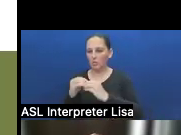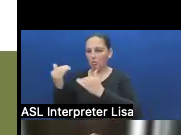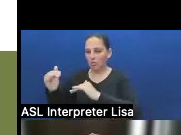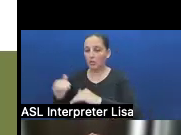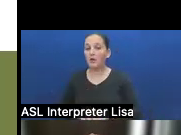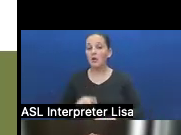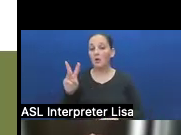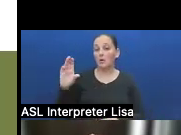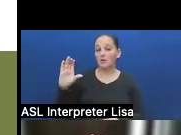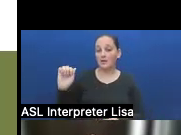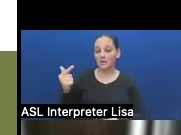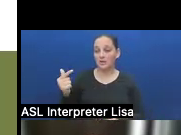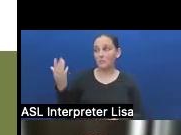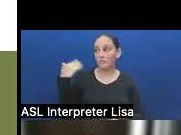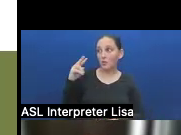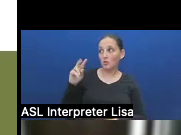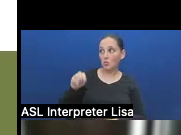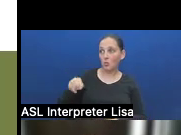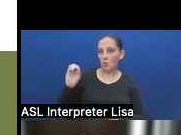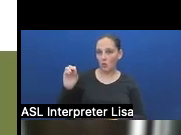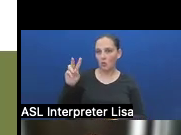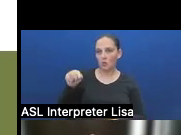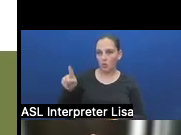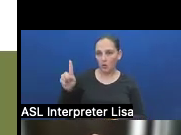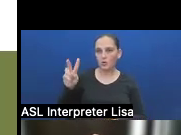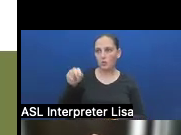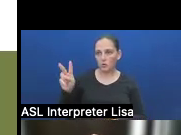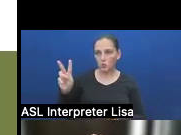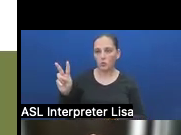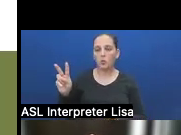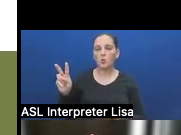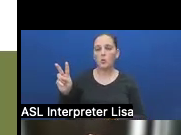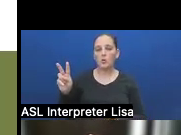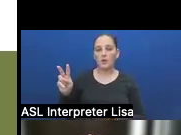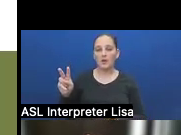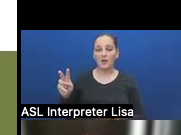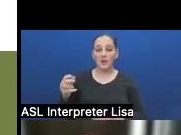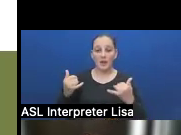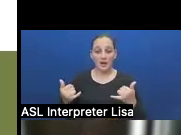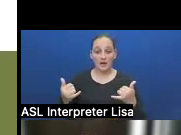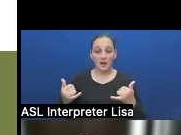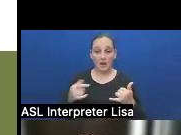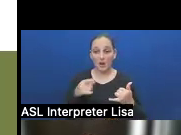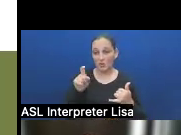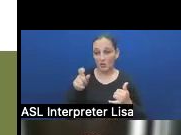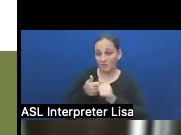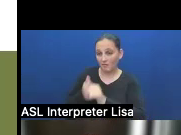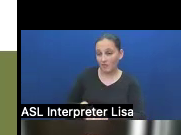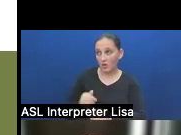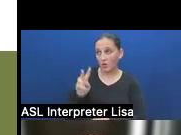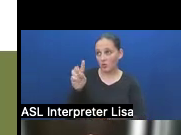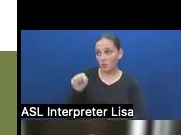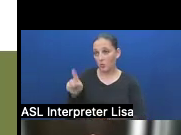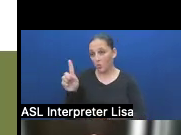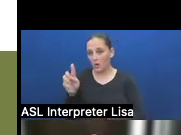versions. There's 2.0, 2.1, and 2.2 relevantly. And at this point, you either need to go in with 2.1 or 2.2. I